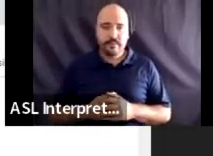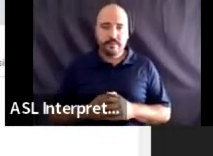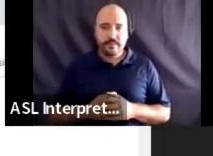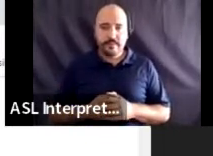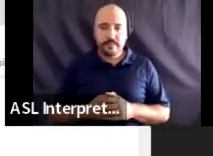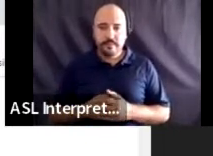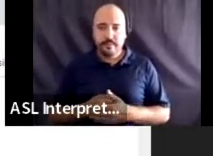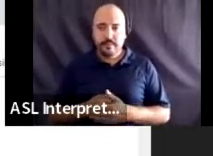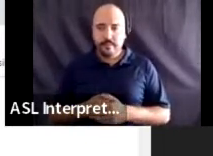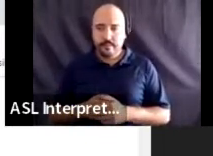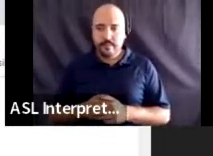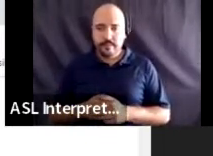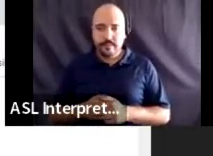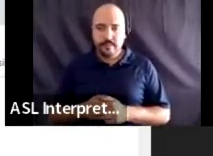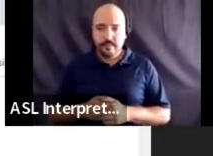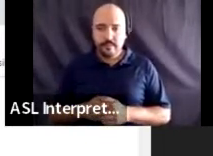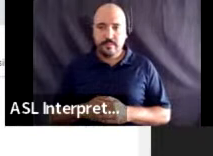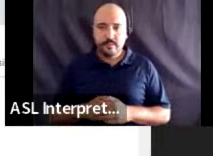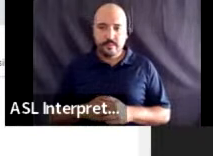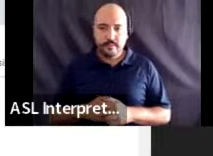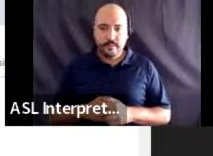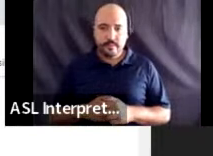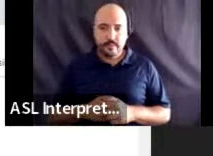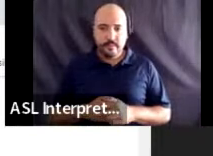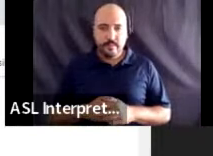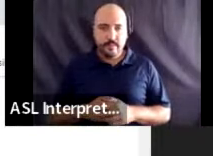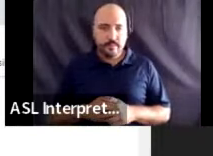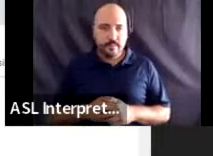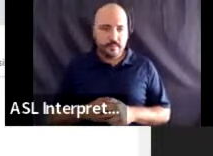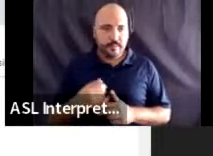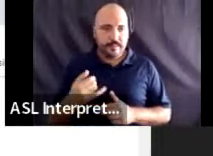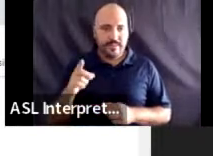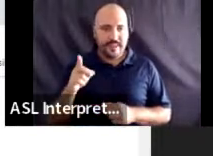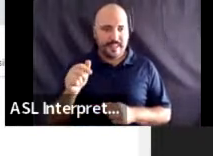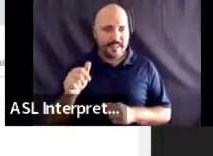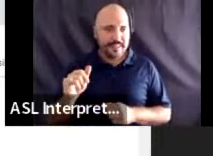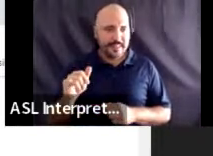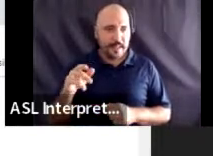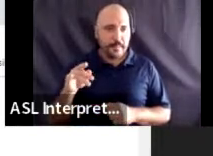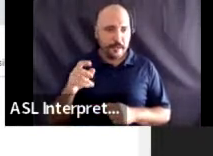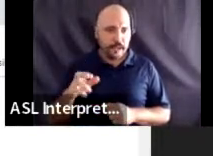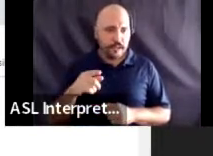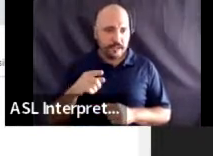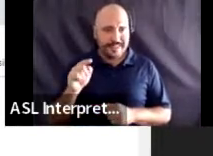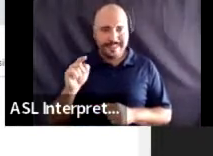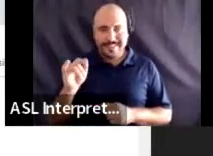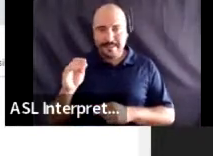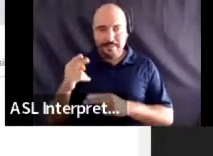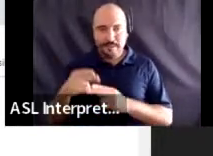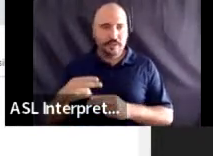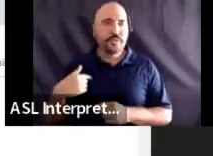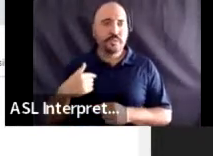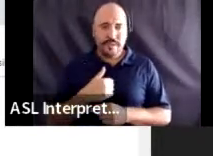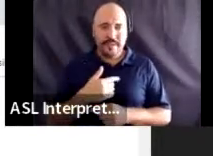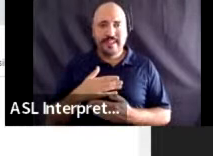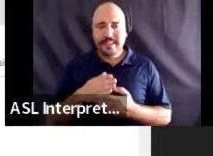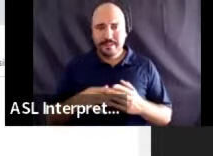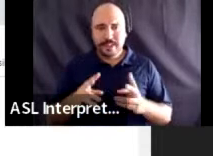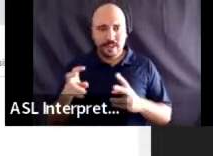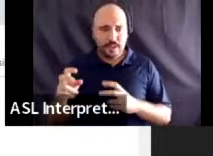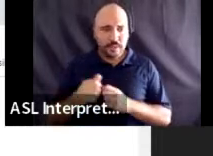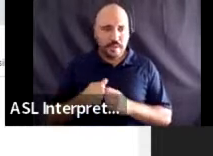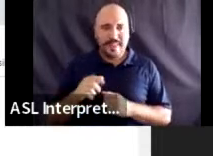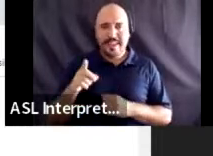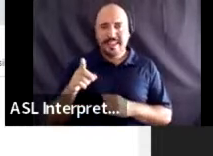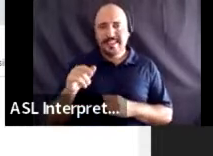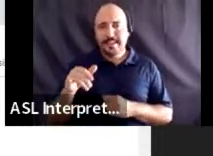20211210 month edit spin box 12. The date picker, which I mentioned before, Tim mentioned before, we're still having some issues with that on